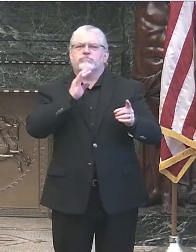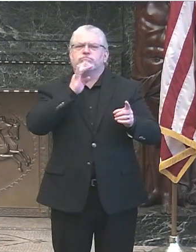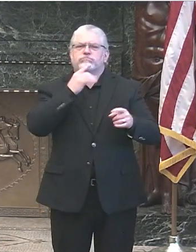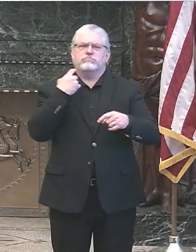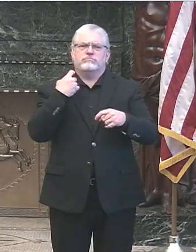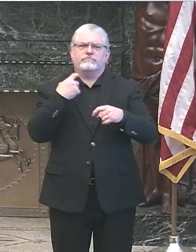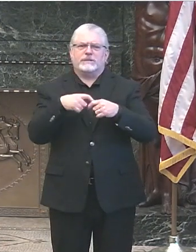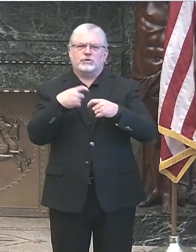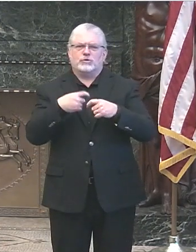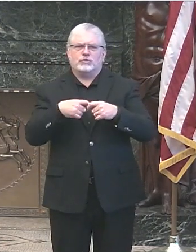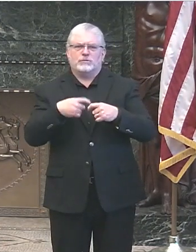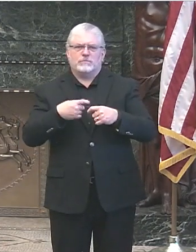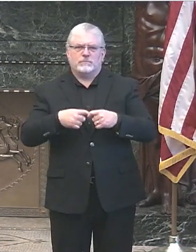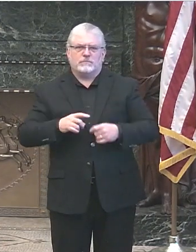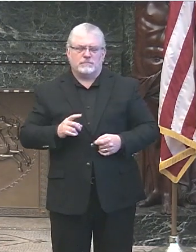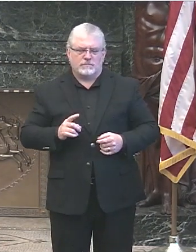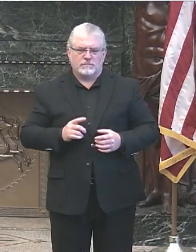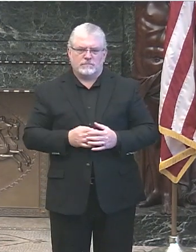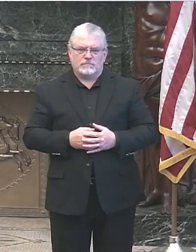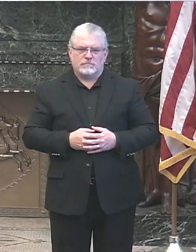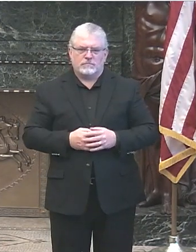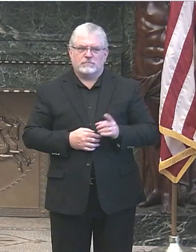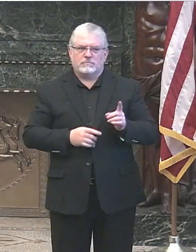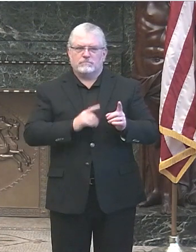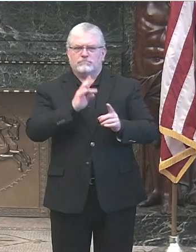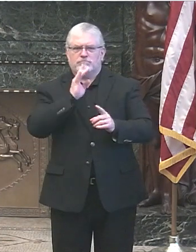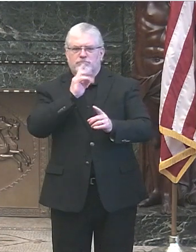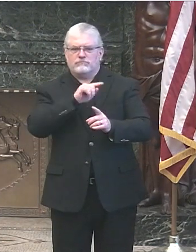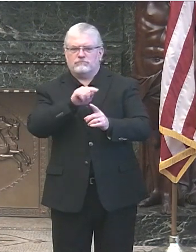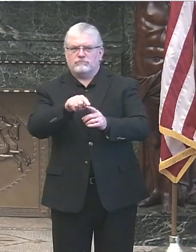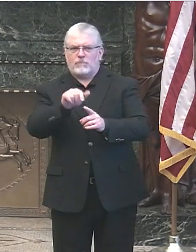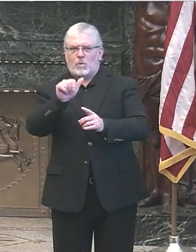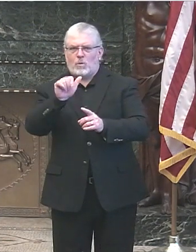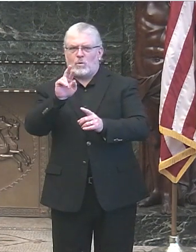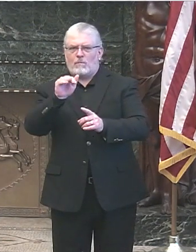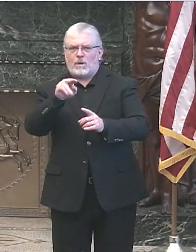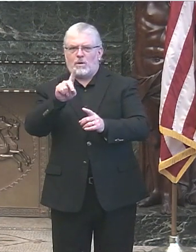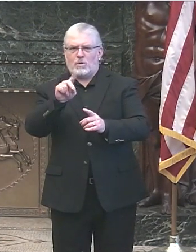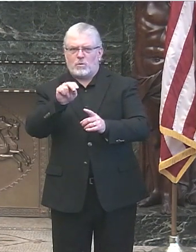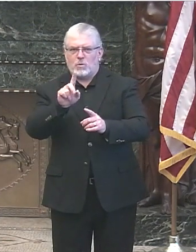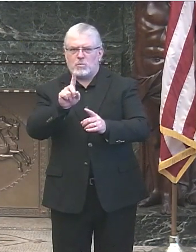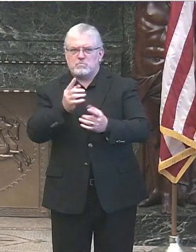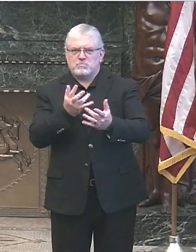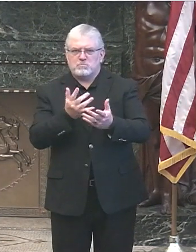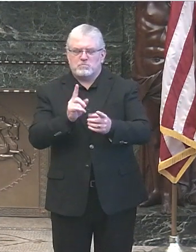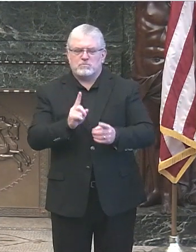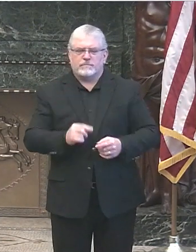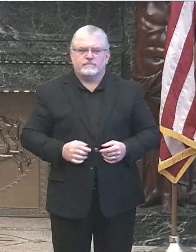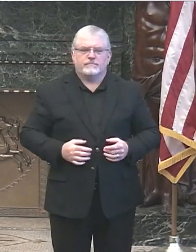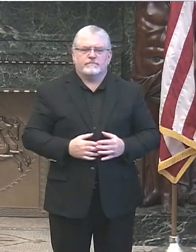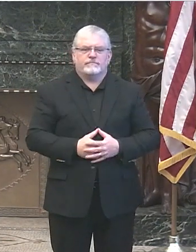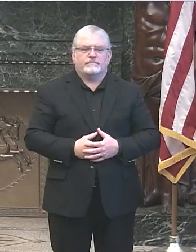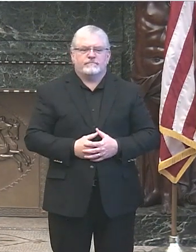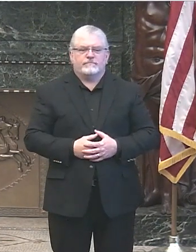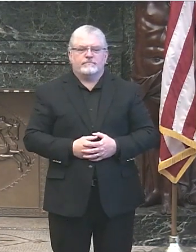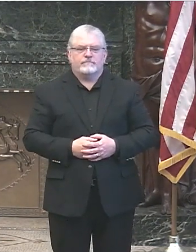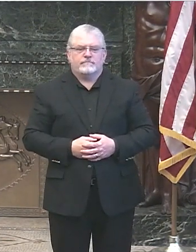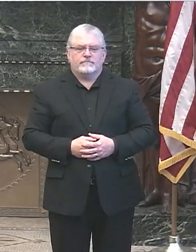se encuentra la comunidad hispana en cuanto a ser afectados por infección o por muertes a causa de